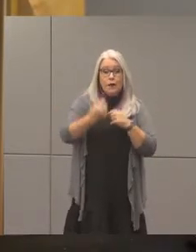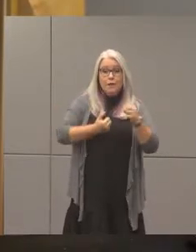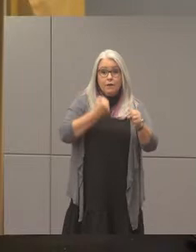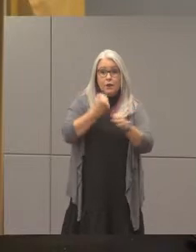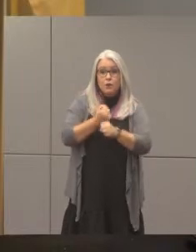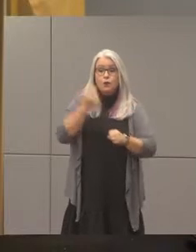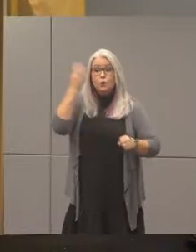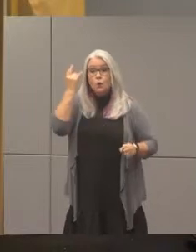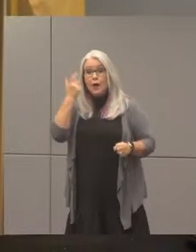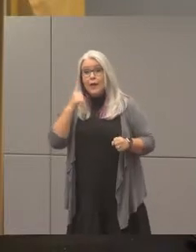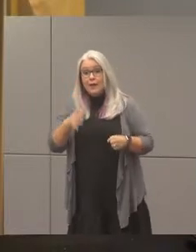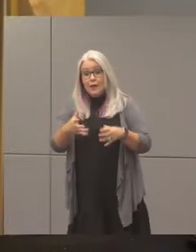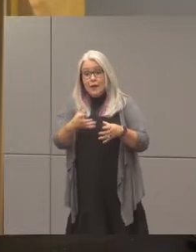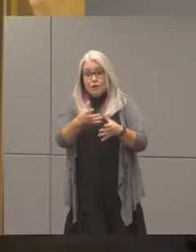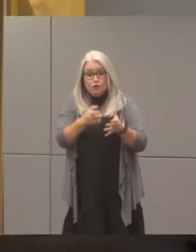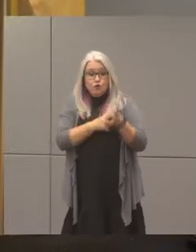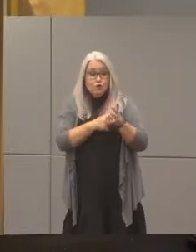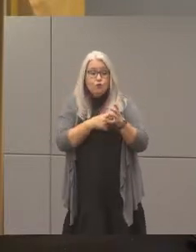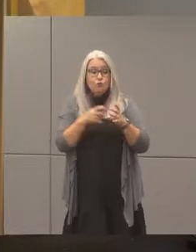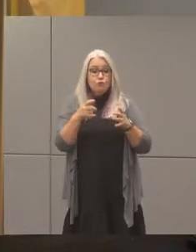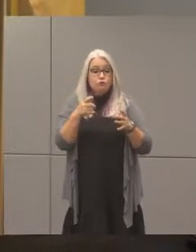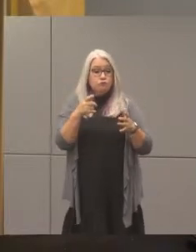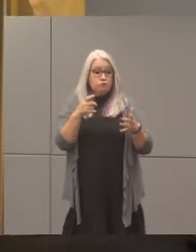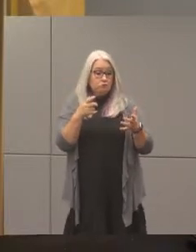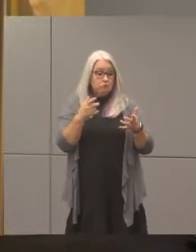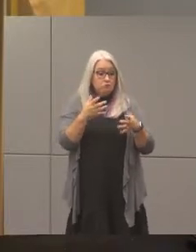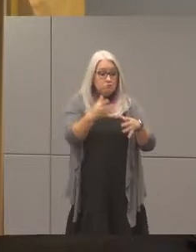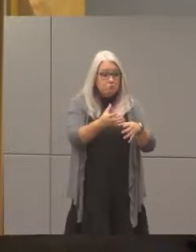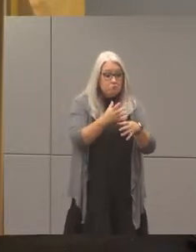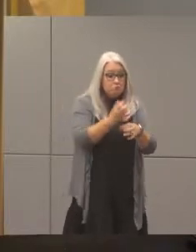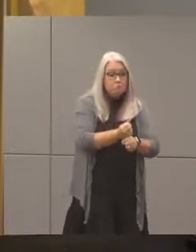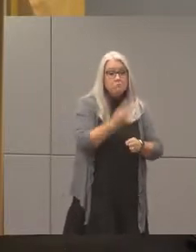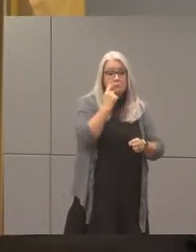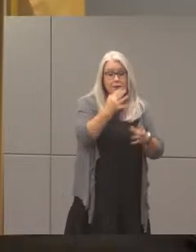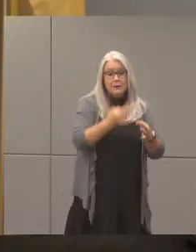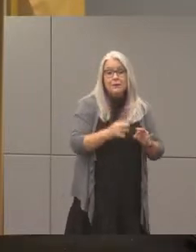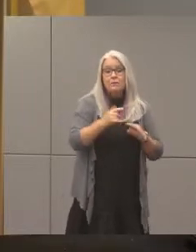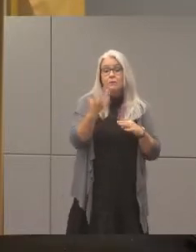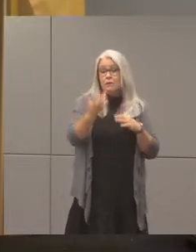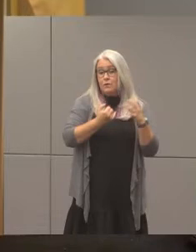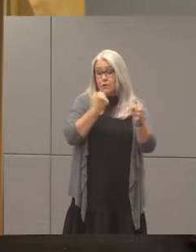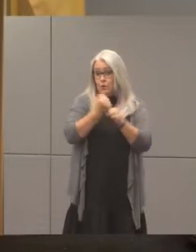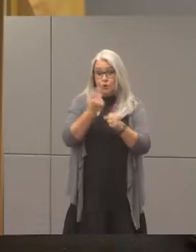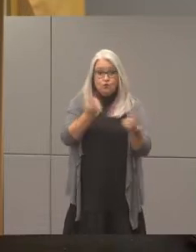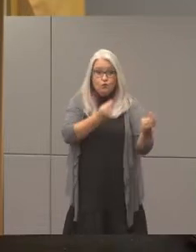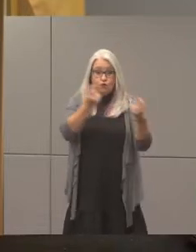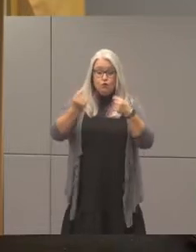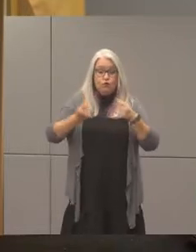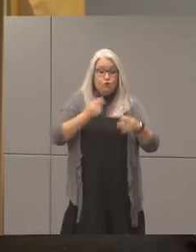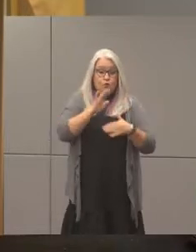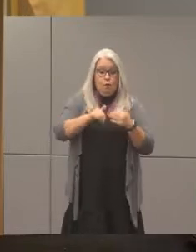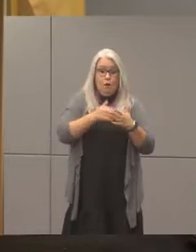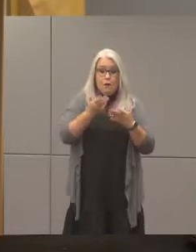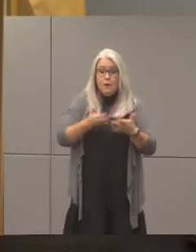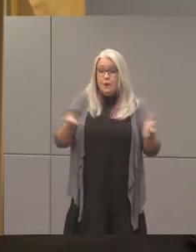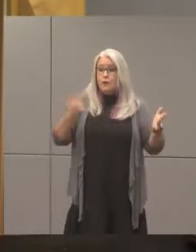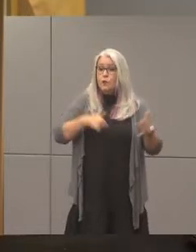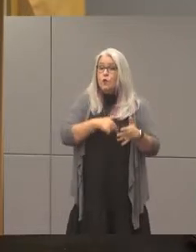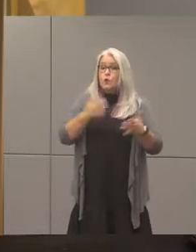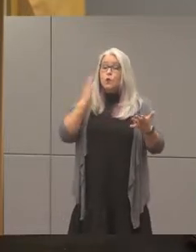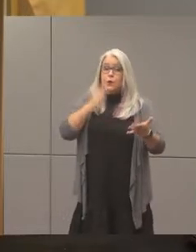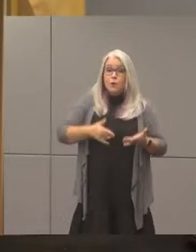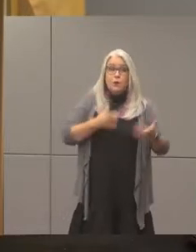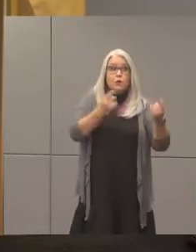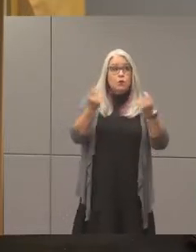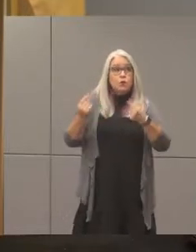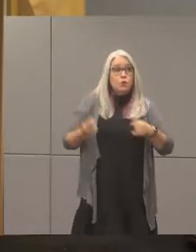they took the 5 years so that they could do all the things that you've been asking, are we going to do? So